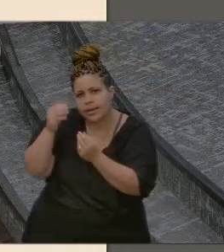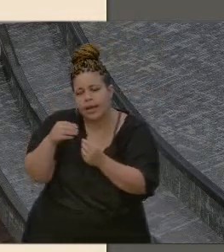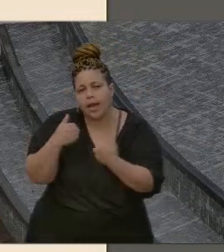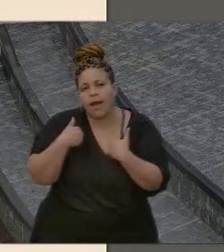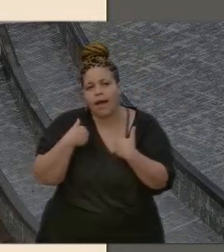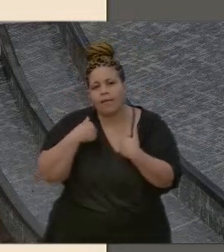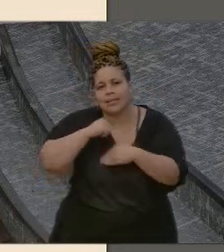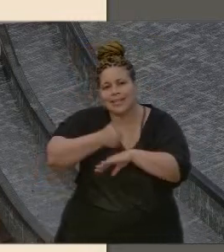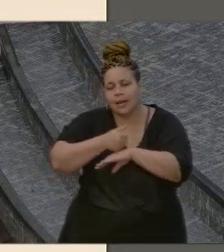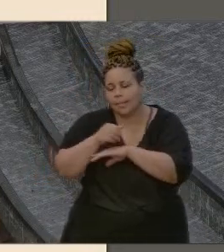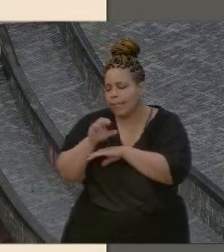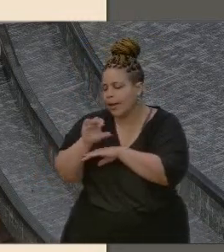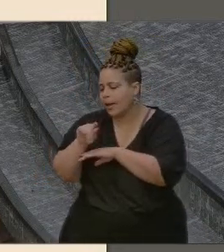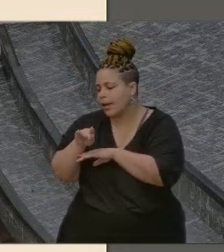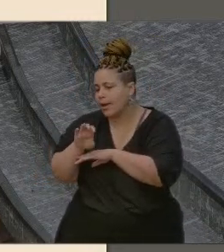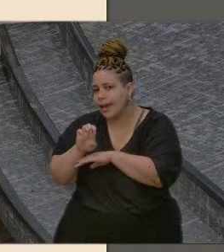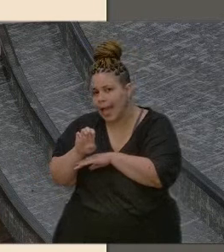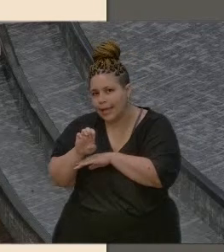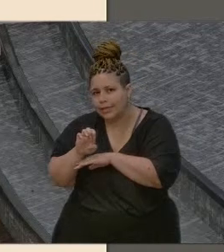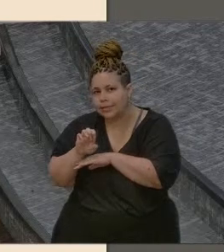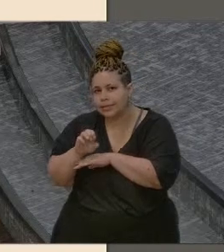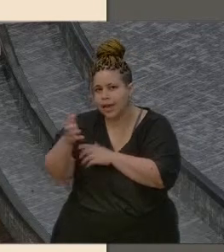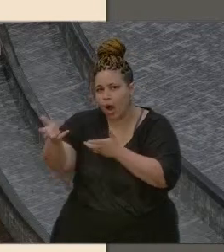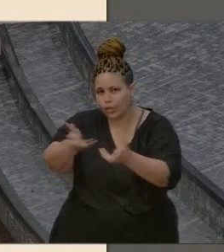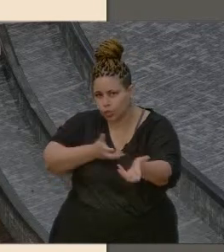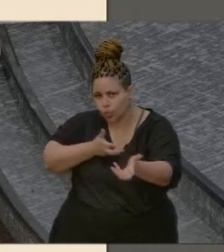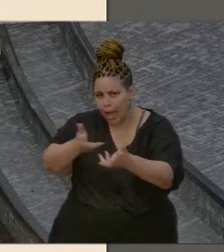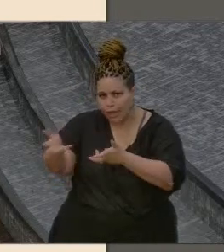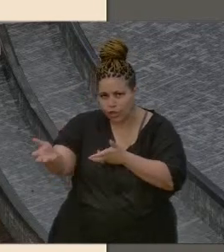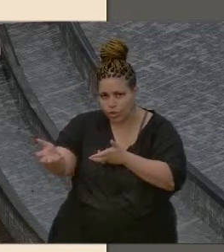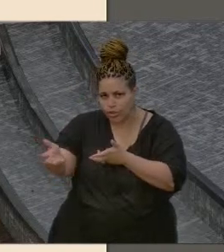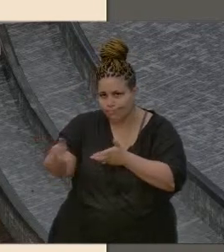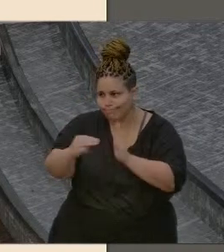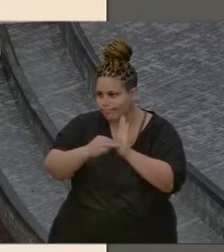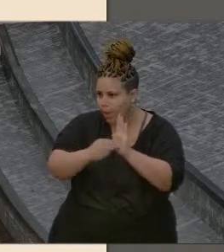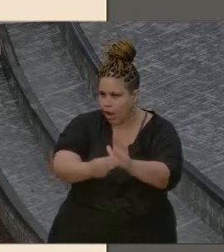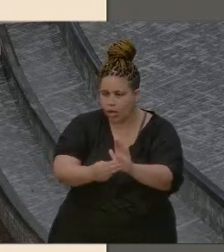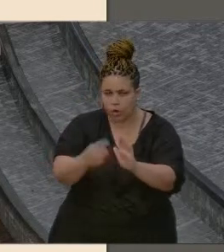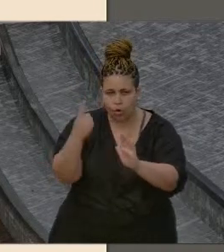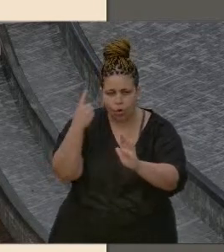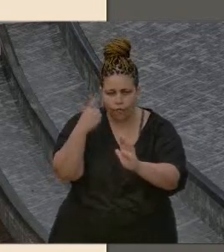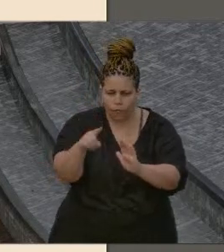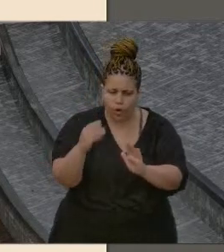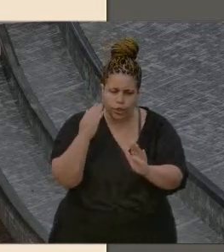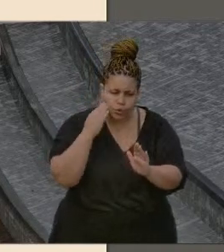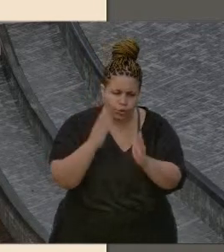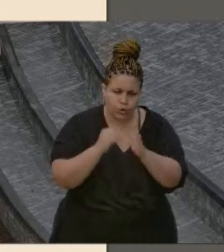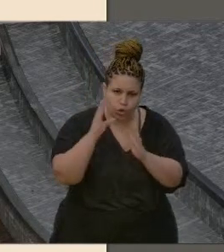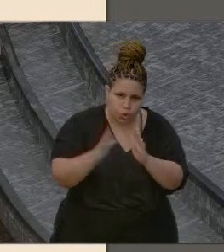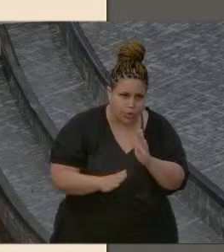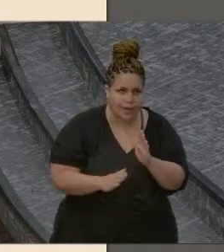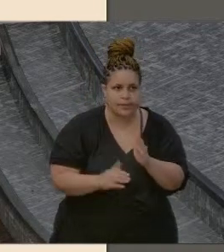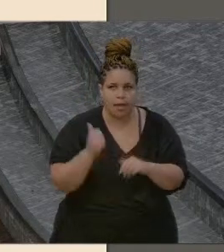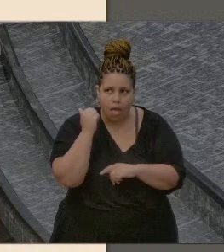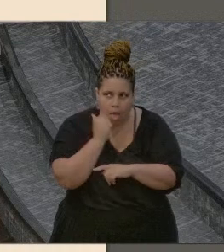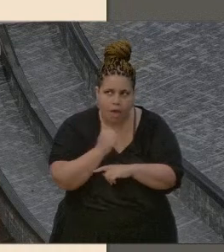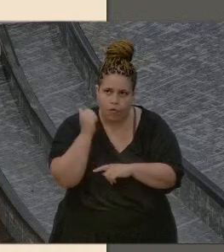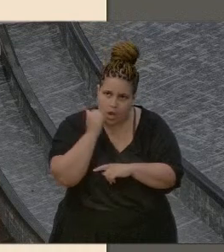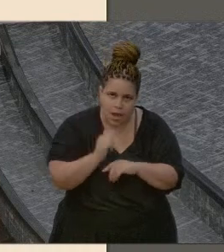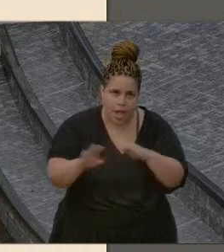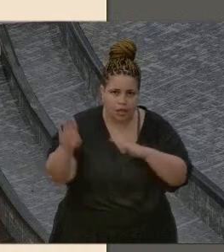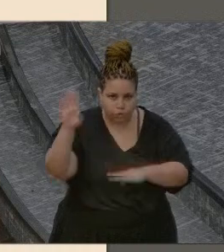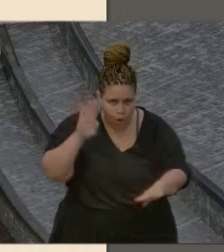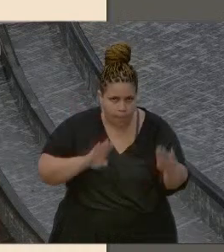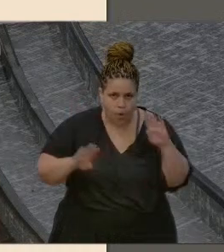consultation model for our chronically disciplined students. So those students that I mentioned earlier that are